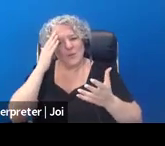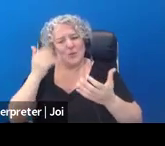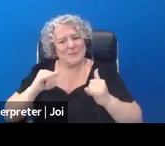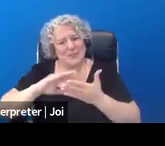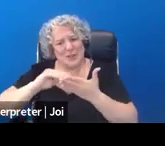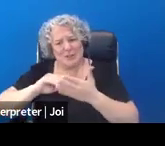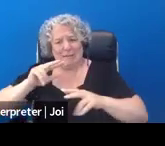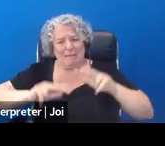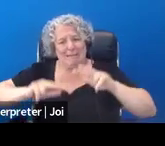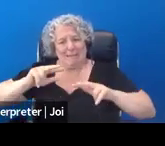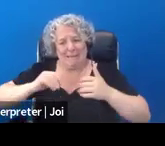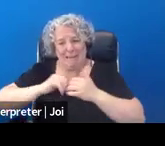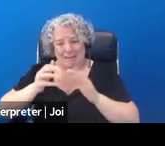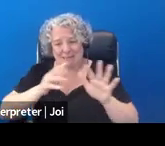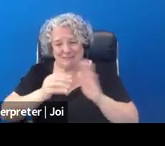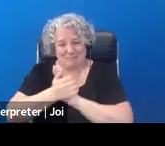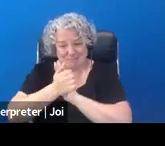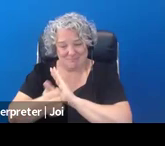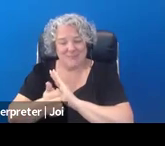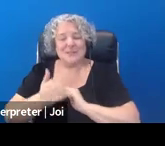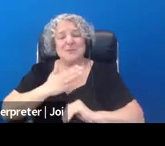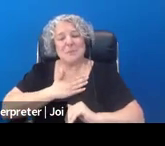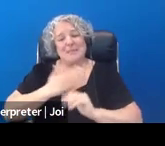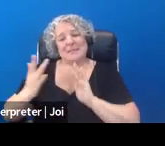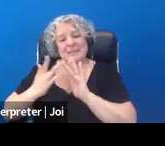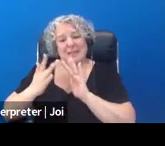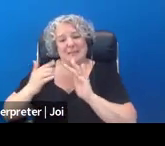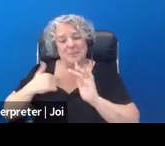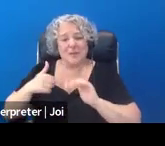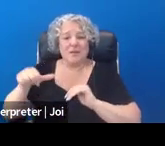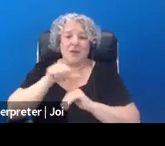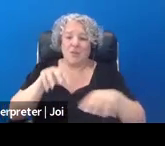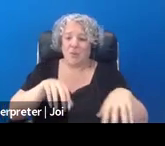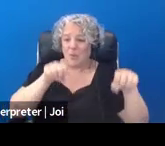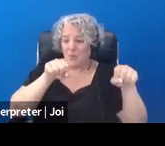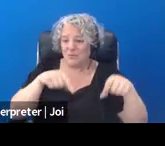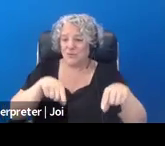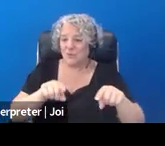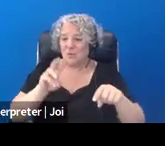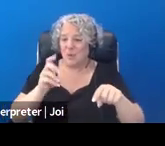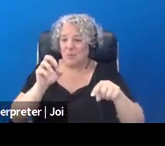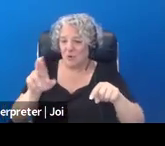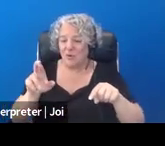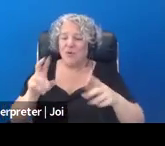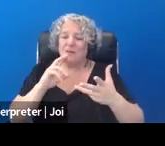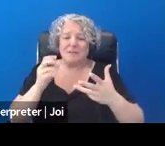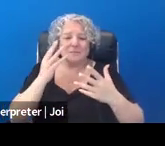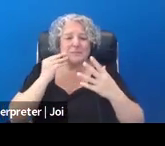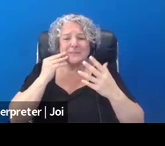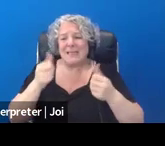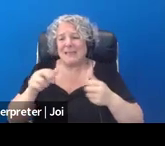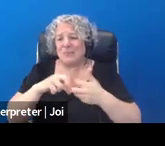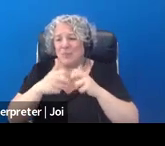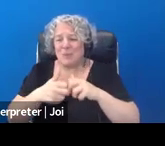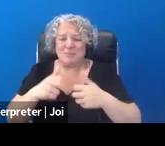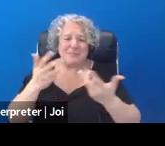learning how to do this well. So please reach out to me or other event hosts during the webinar if you're experiencing any issues.